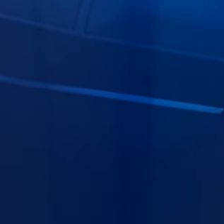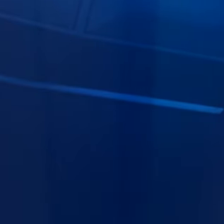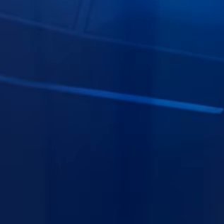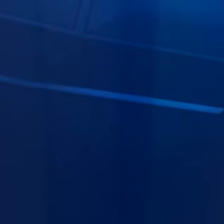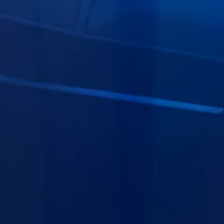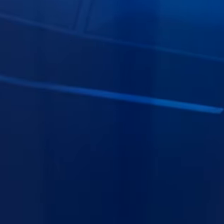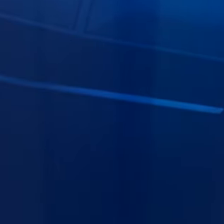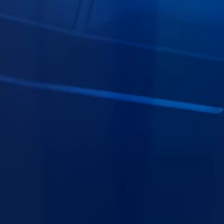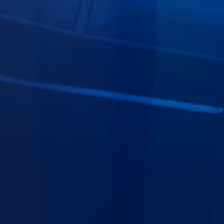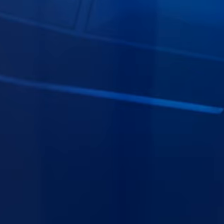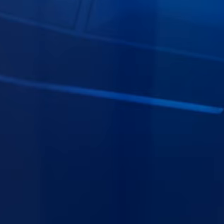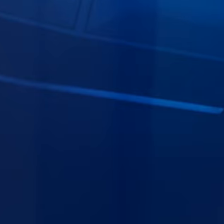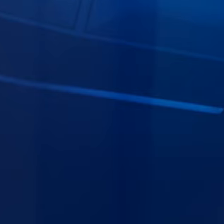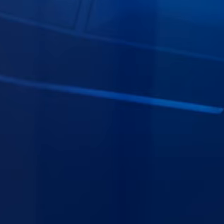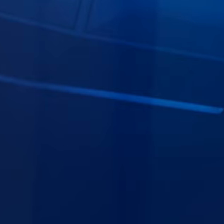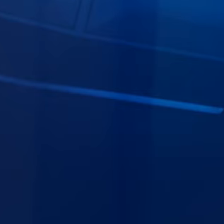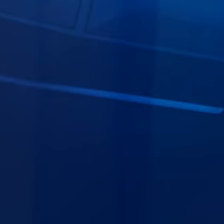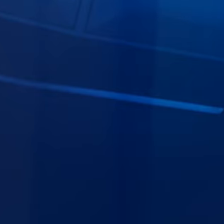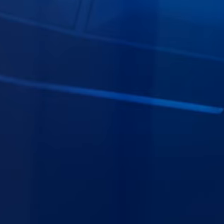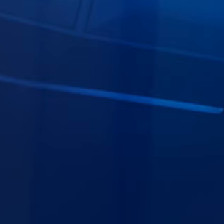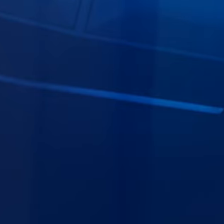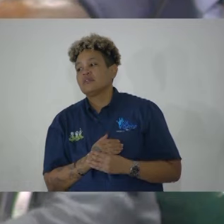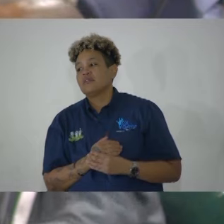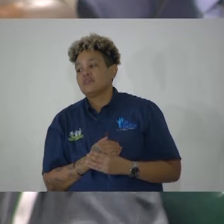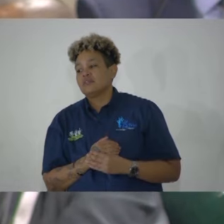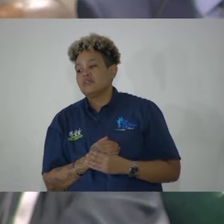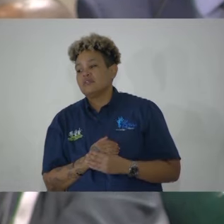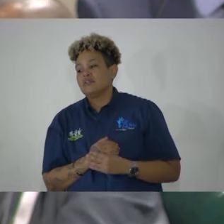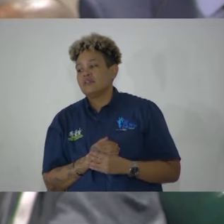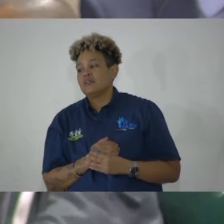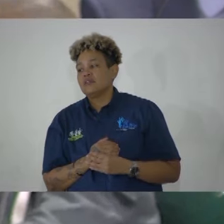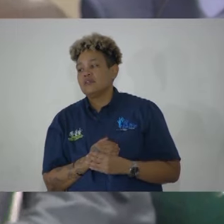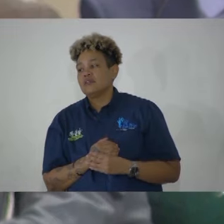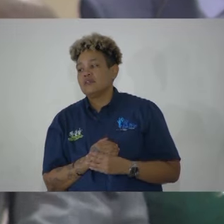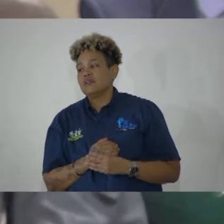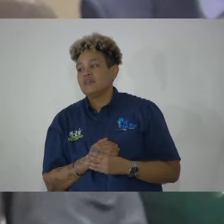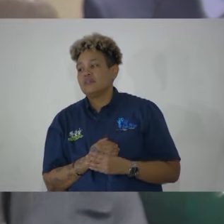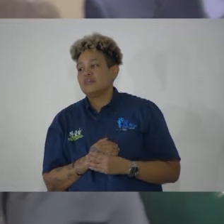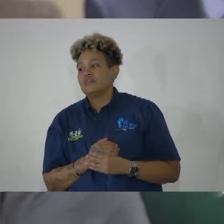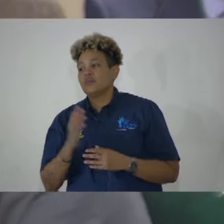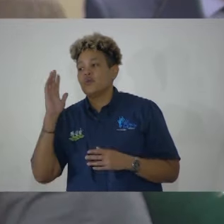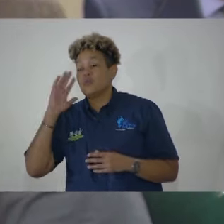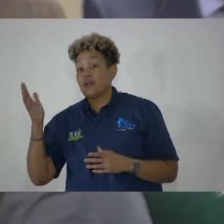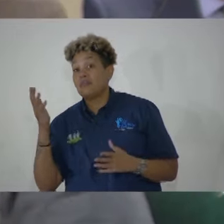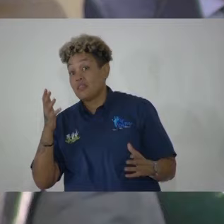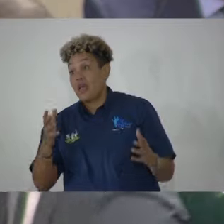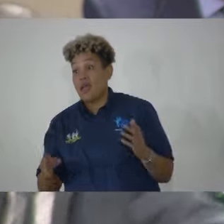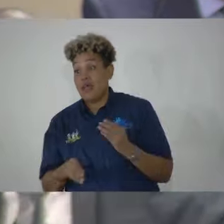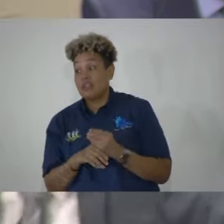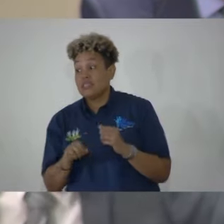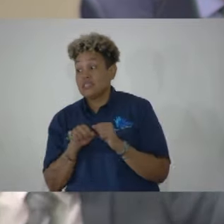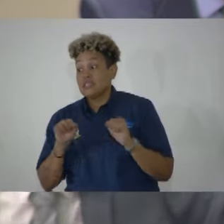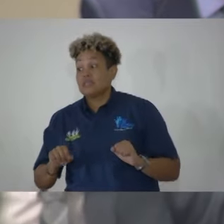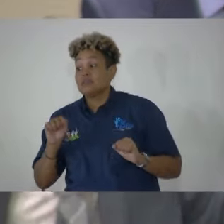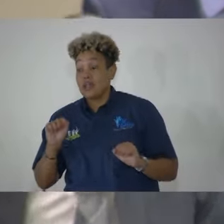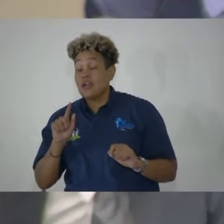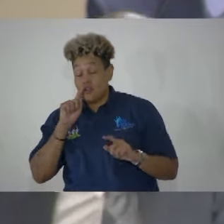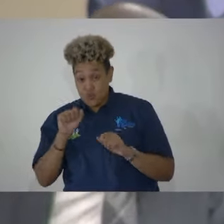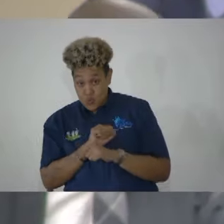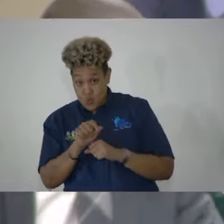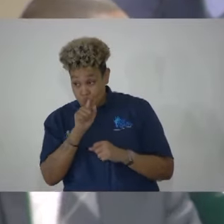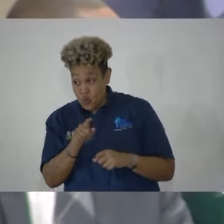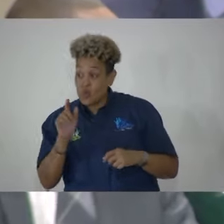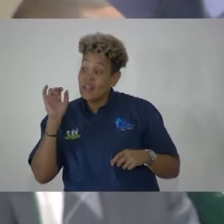April 1 for a total 50% reduction. However, while speaking in Parliament recently, Transport Minister Darrell